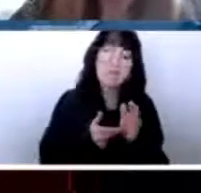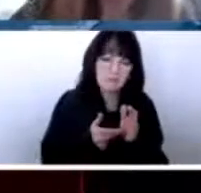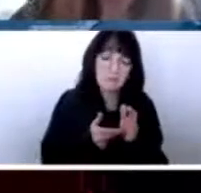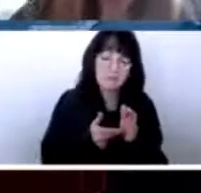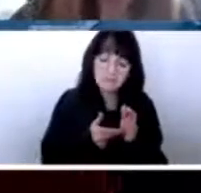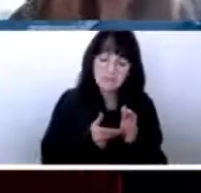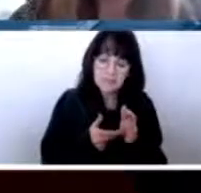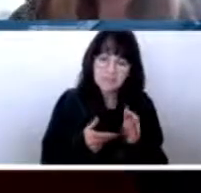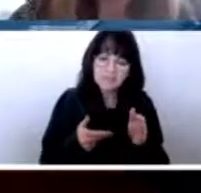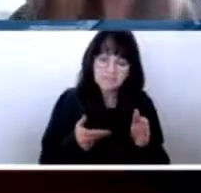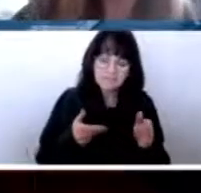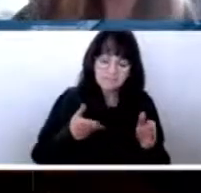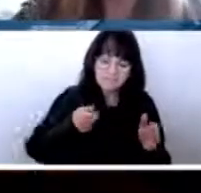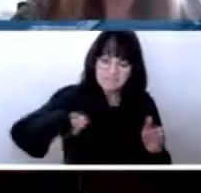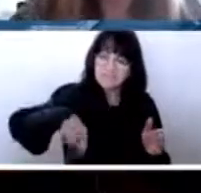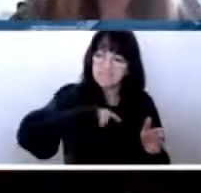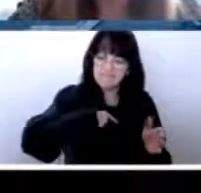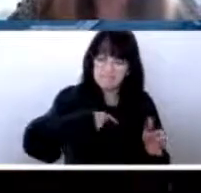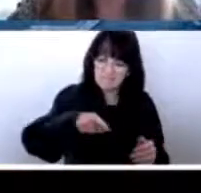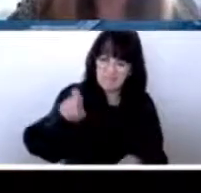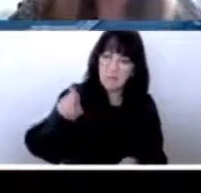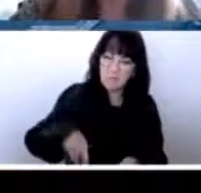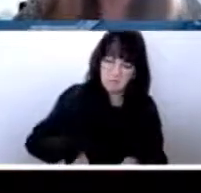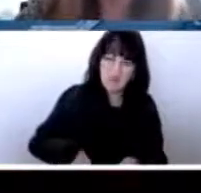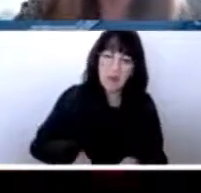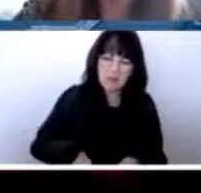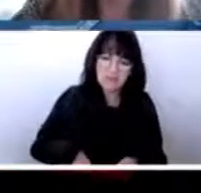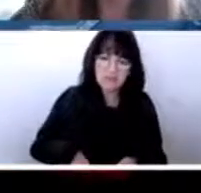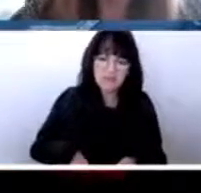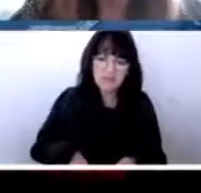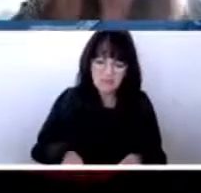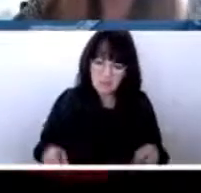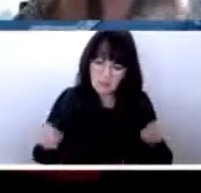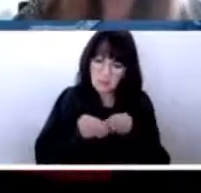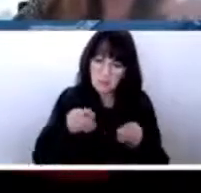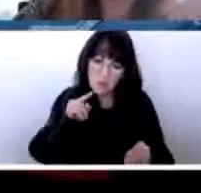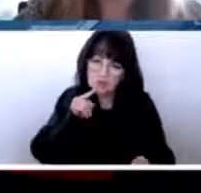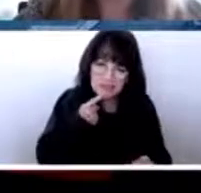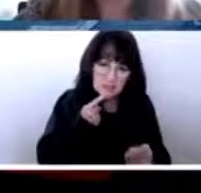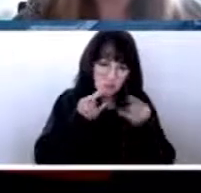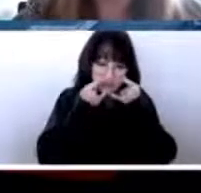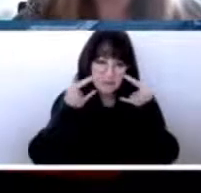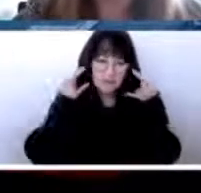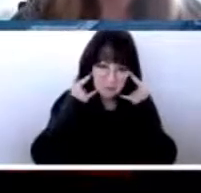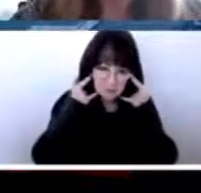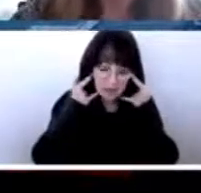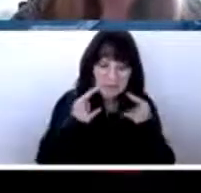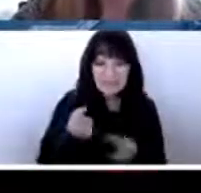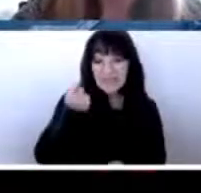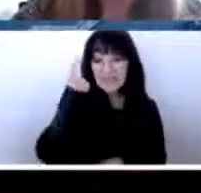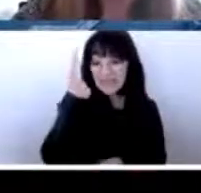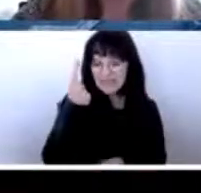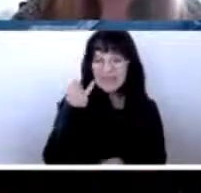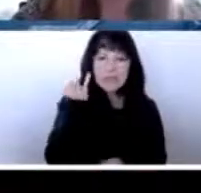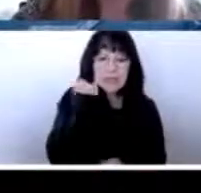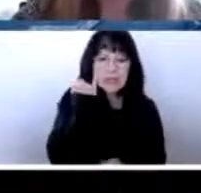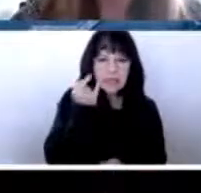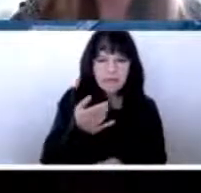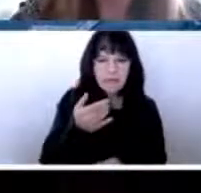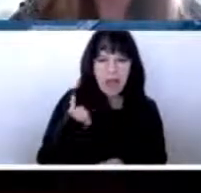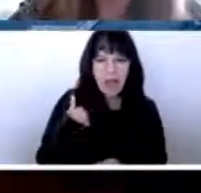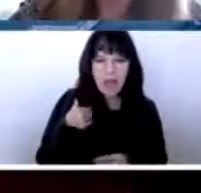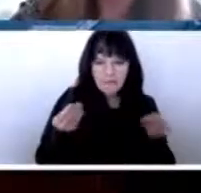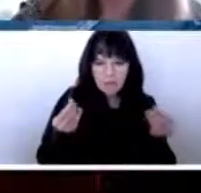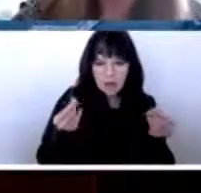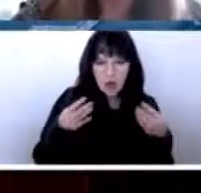bit. Cloth masks can work, but they have to be multiple layers. Same with